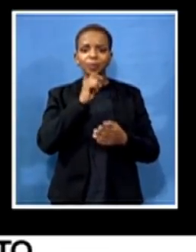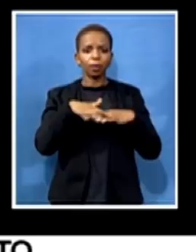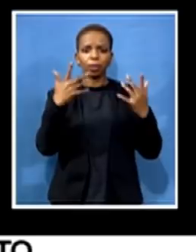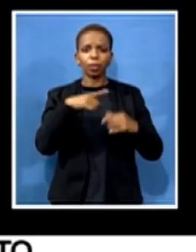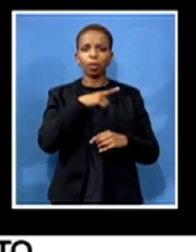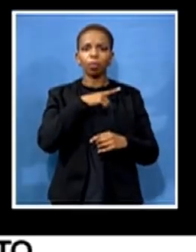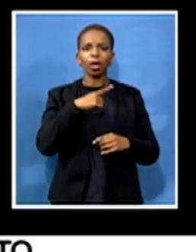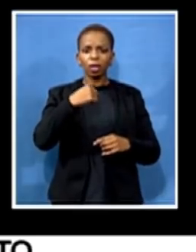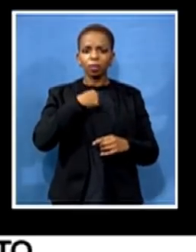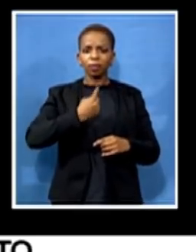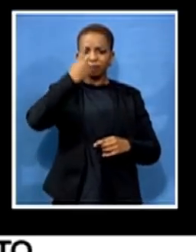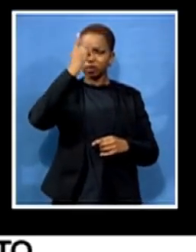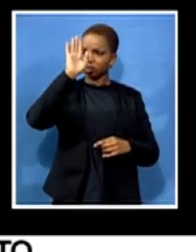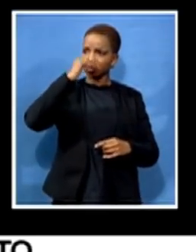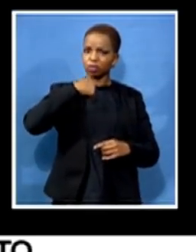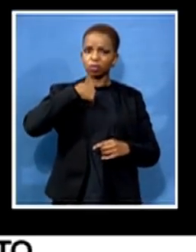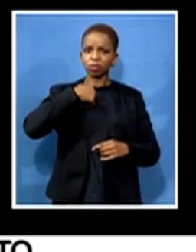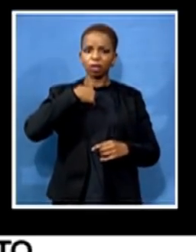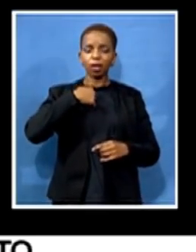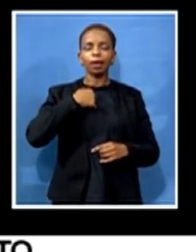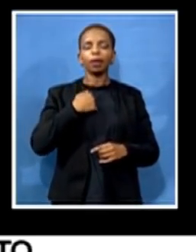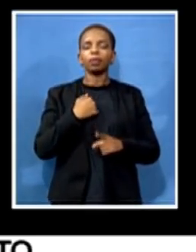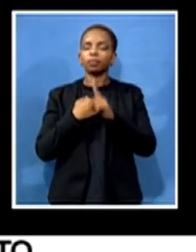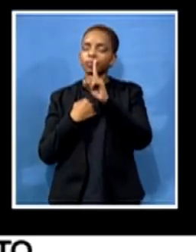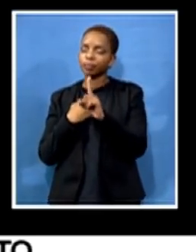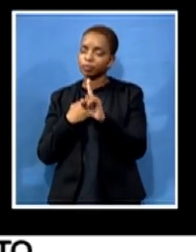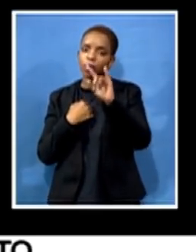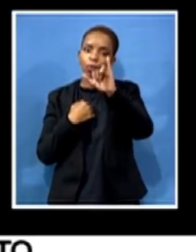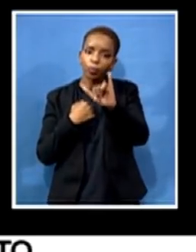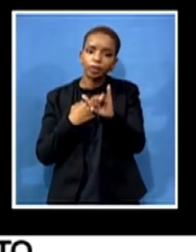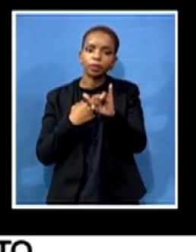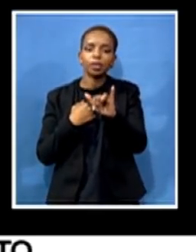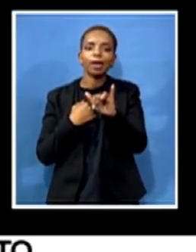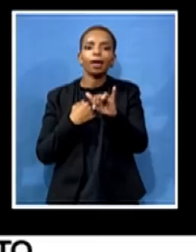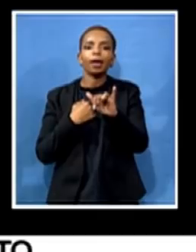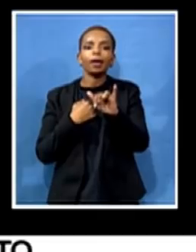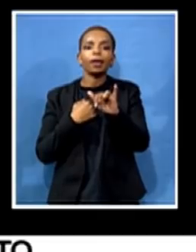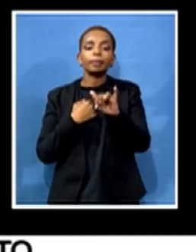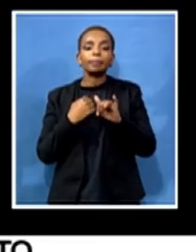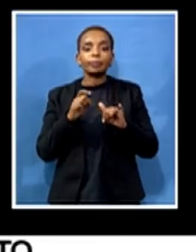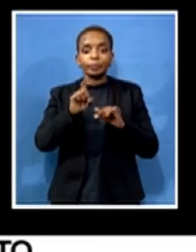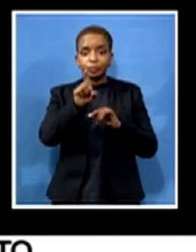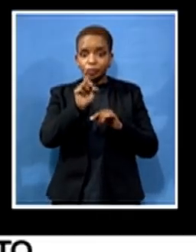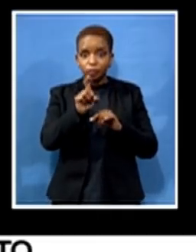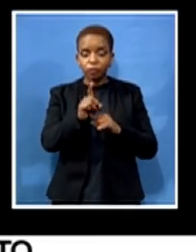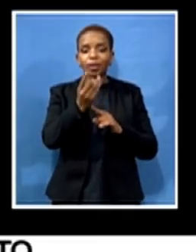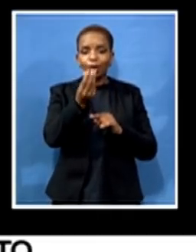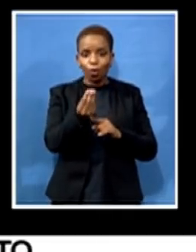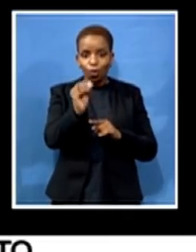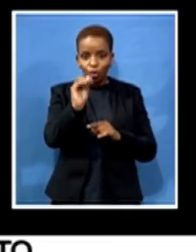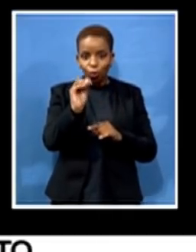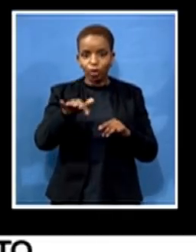is a on the gadget, there is a place where you raise your hand when you want to